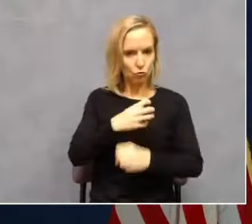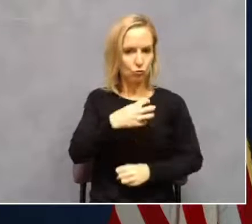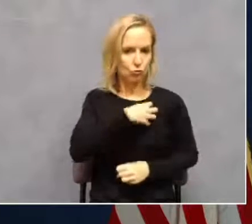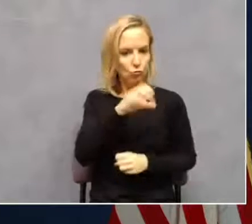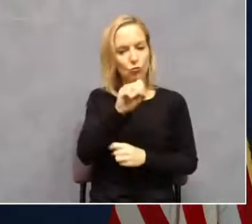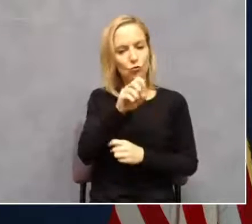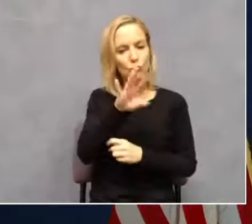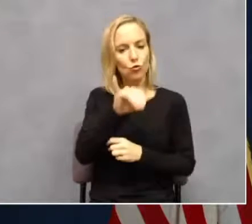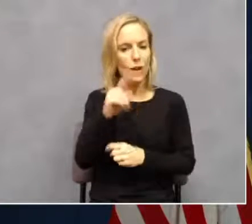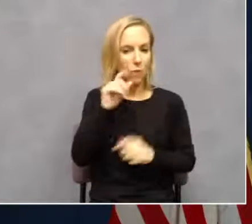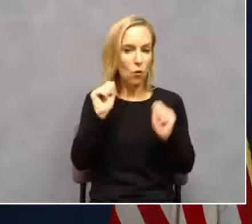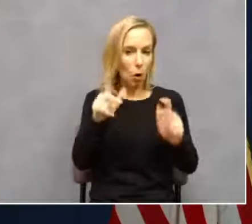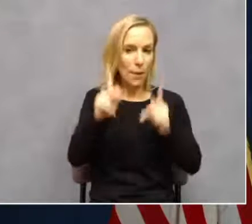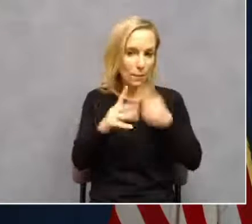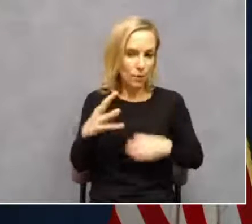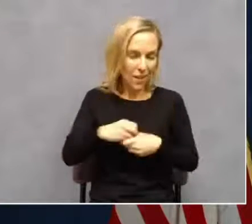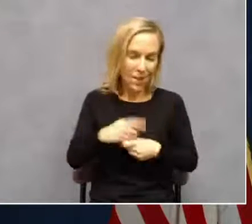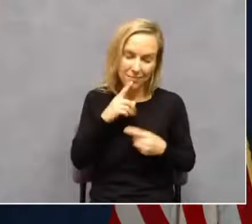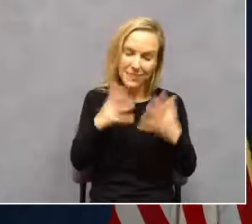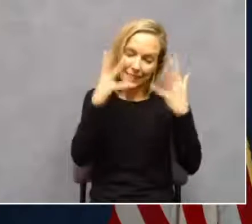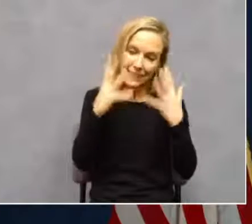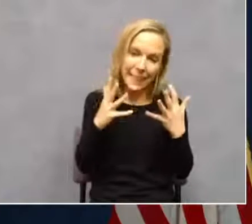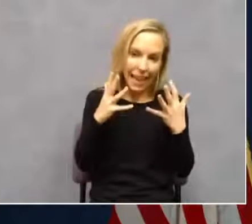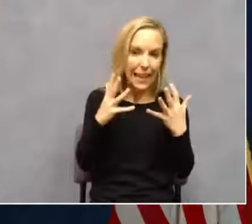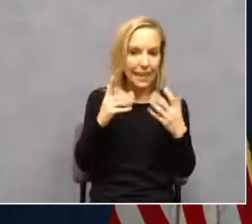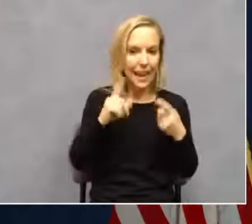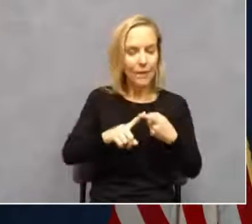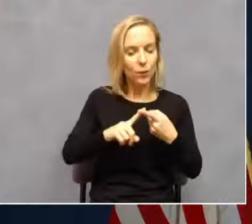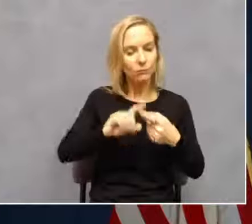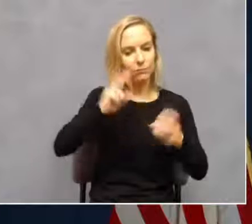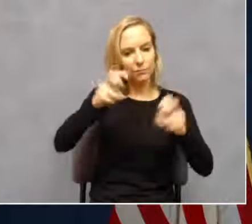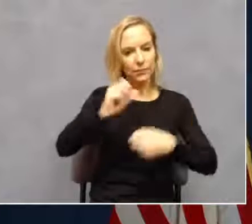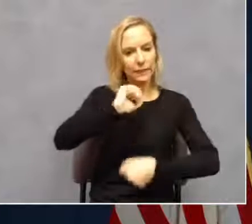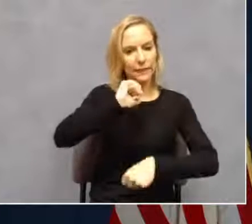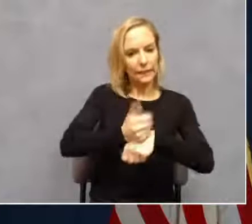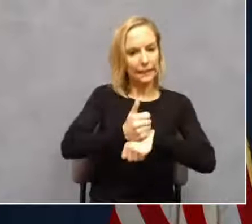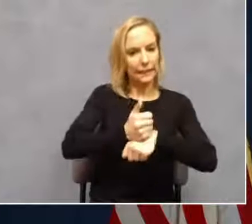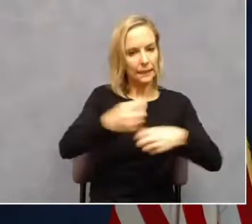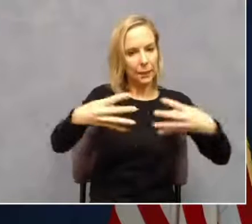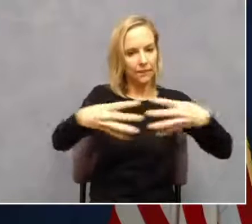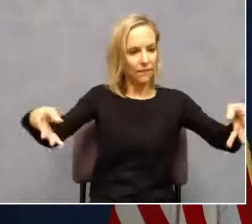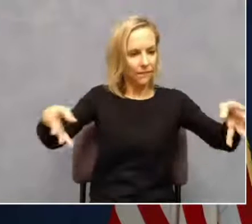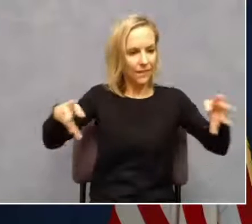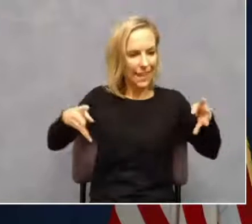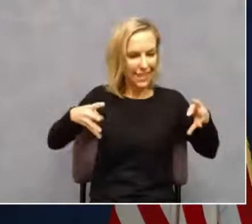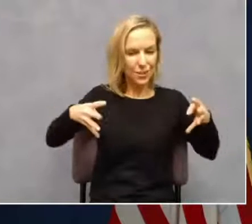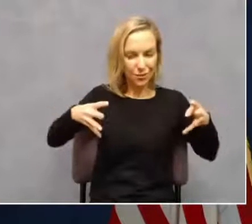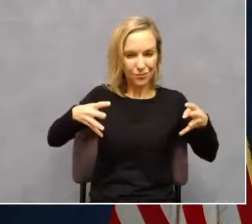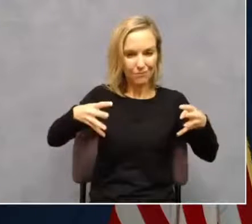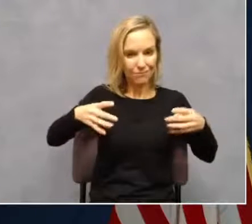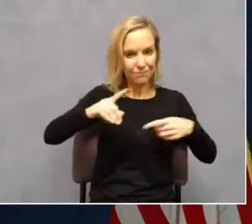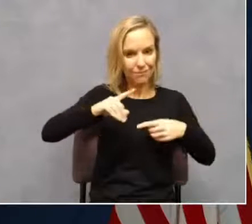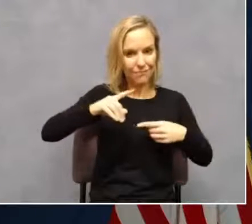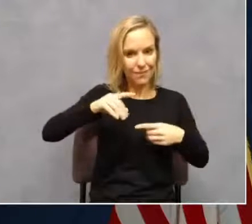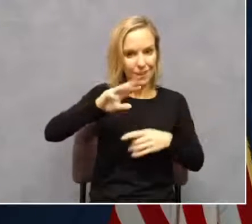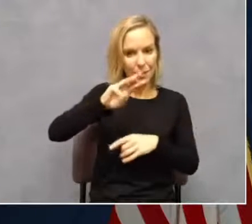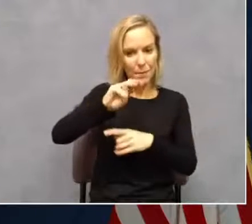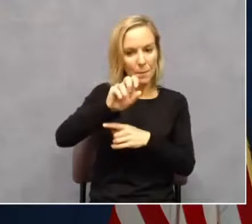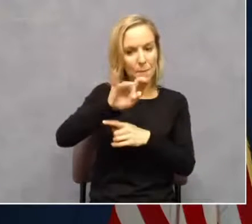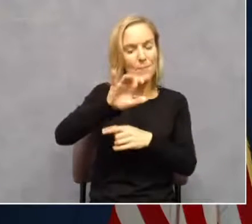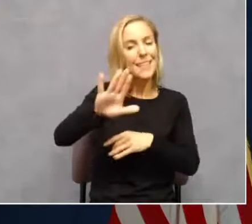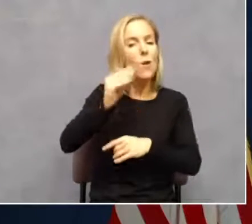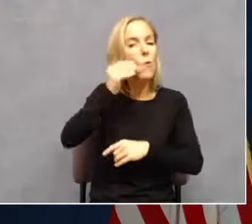know, it's sad that we're having to put up a fence around the mansion, but you know, my kids live there. And what we've already